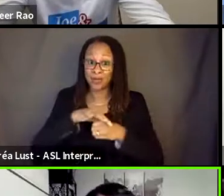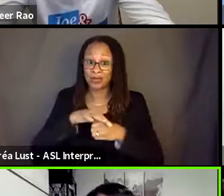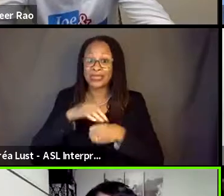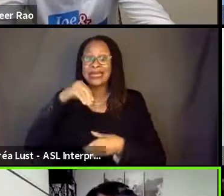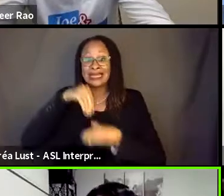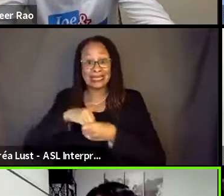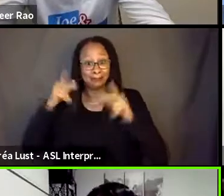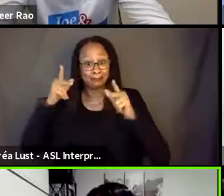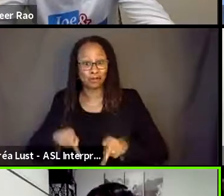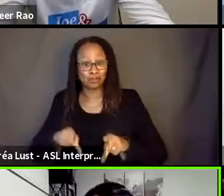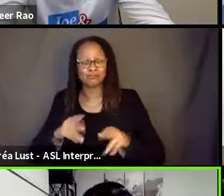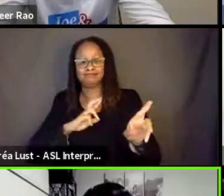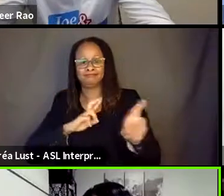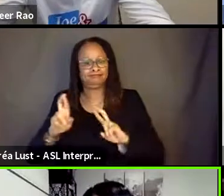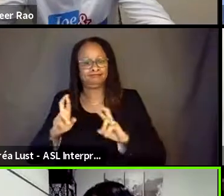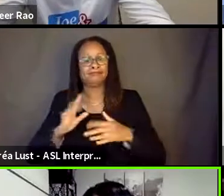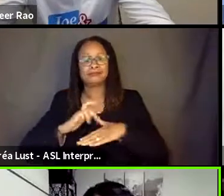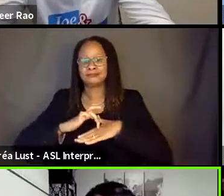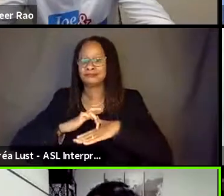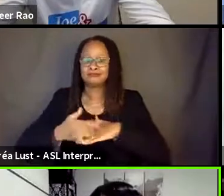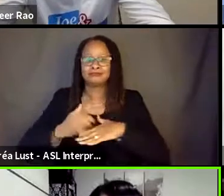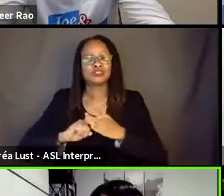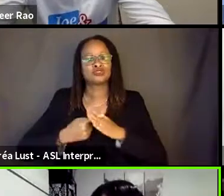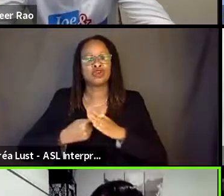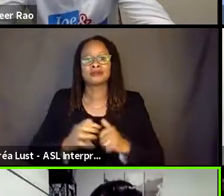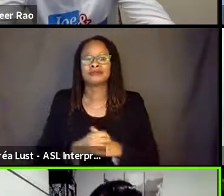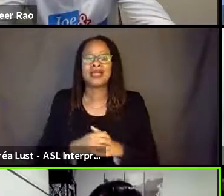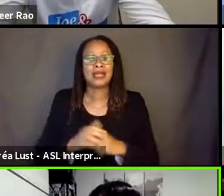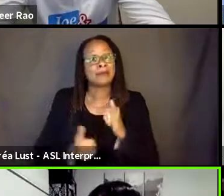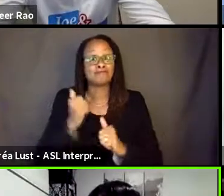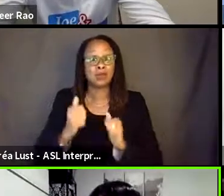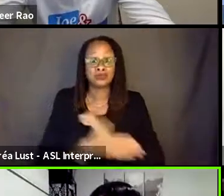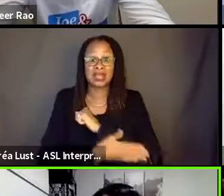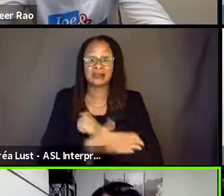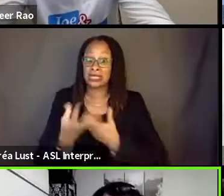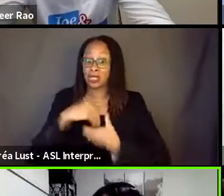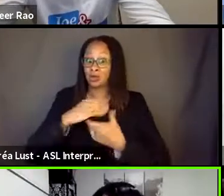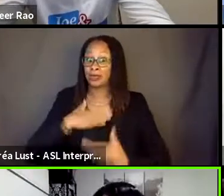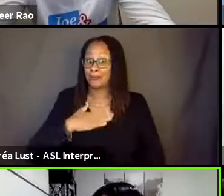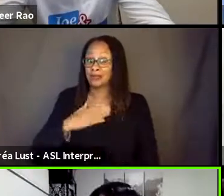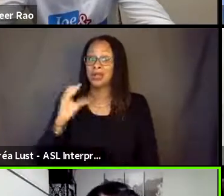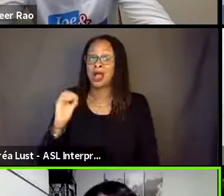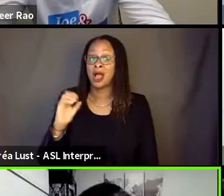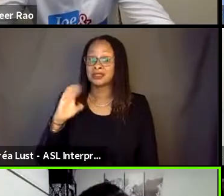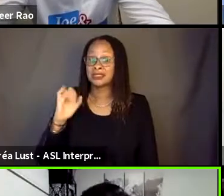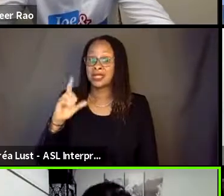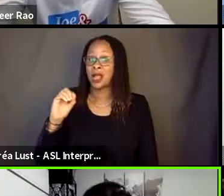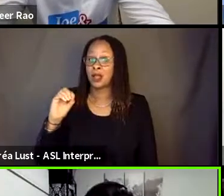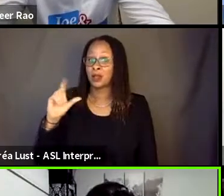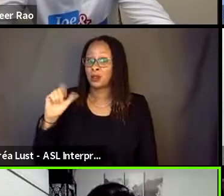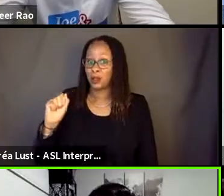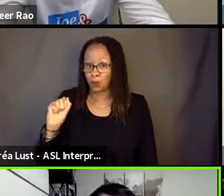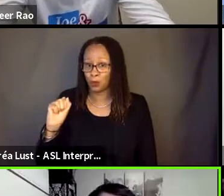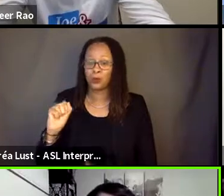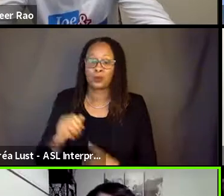is well underway in most counties, including mine. If you already have received your